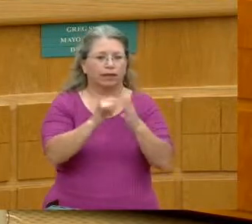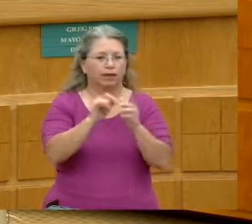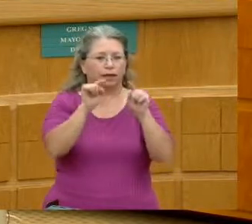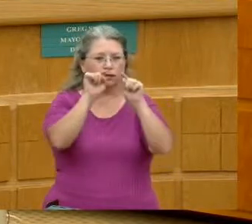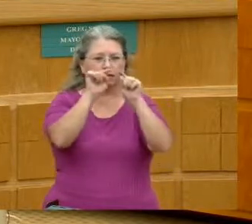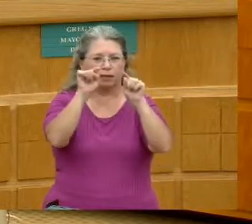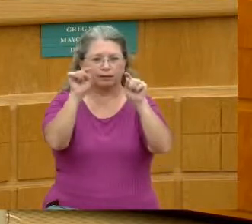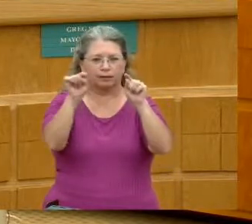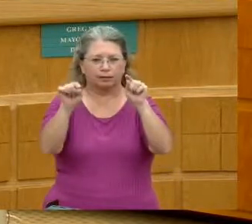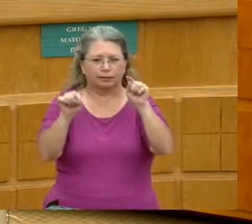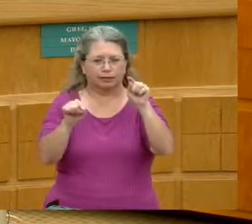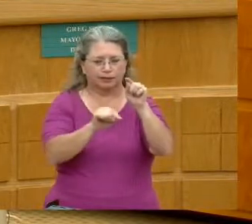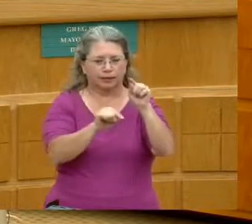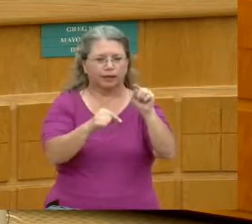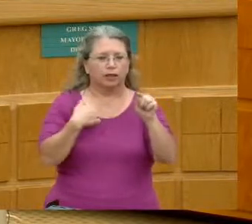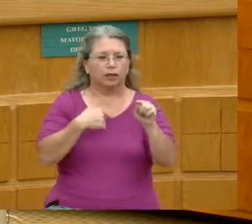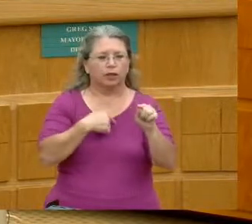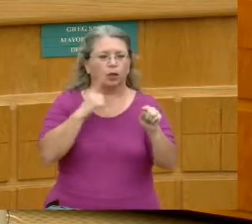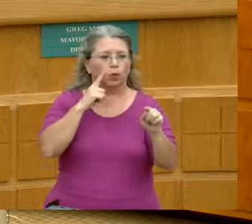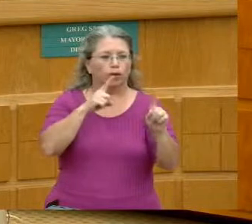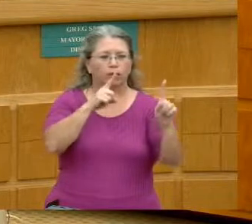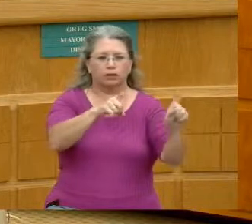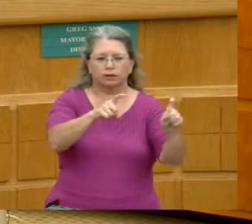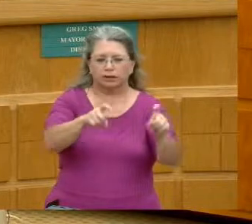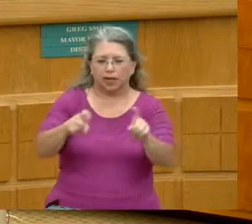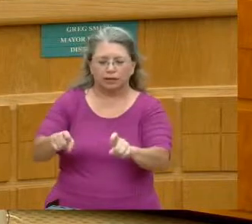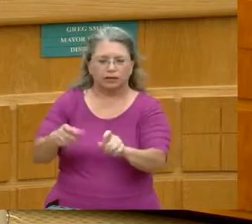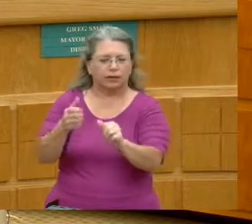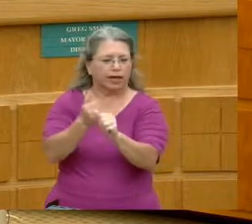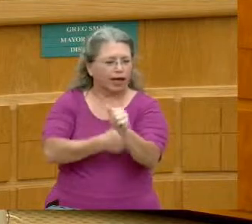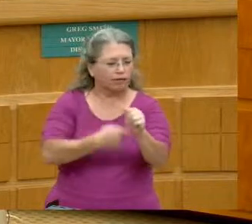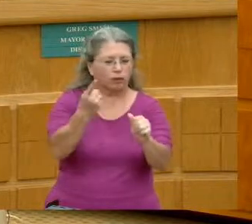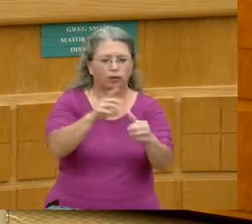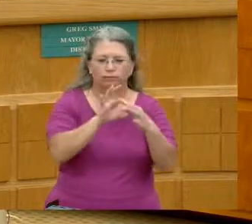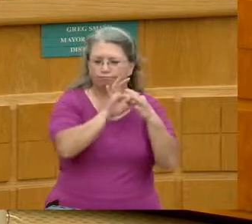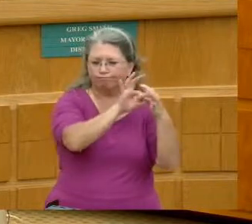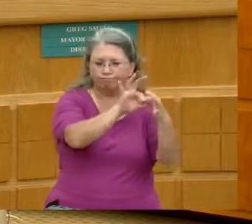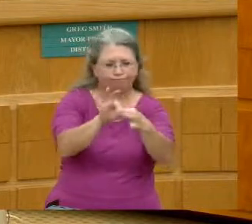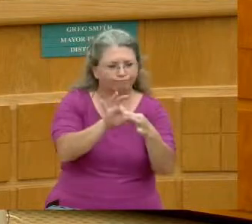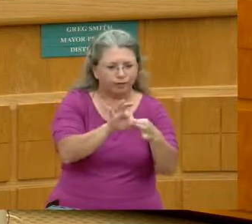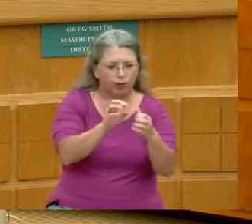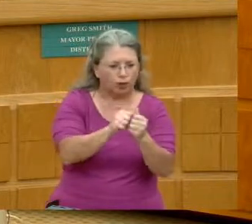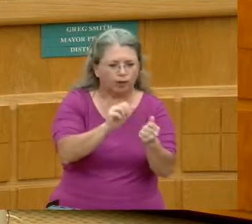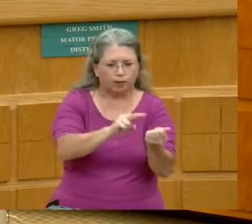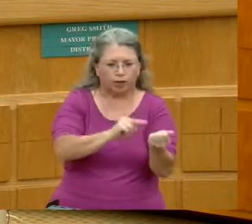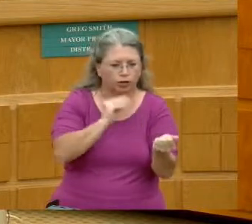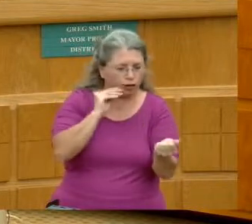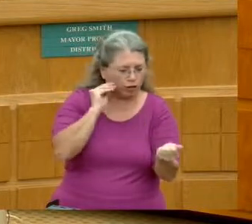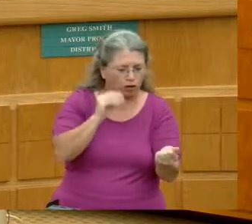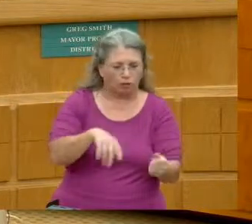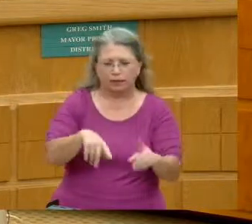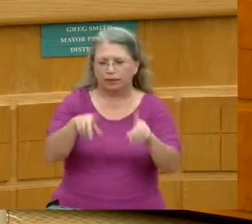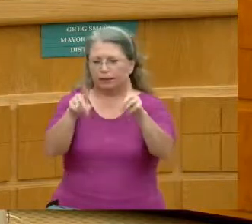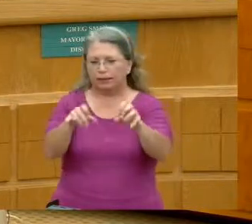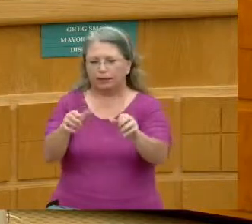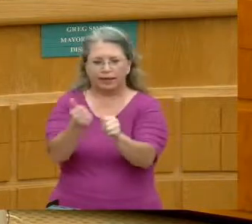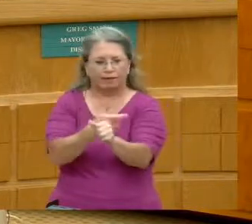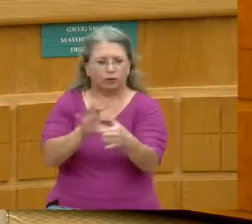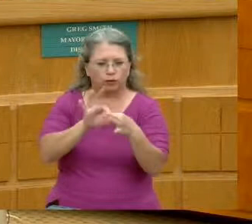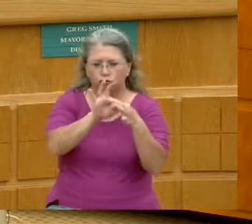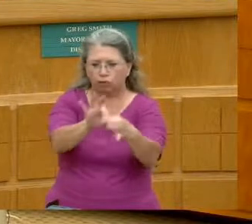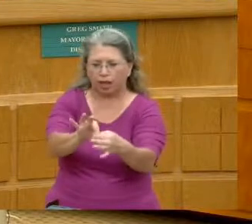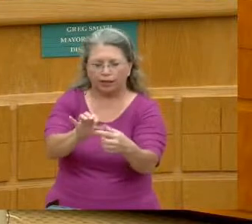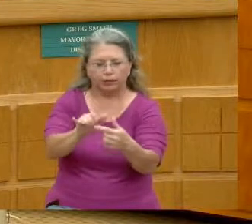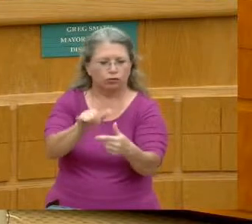surveying everybody associated with a nursing home, census surveying everybody associated with an outbreak, whether it was a transitional housing facility